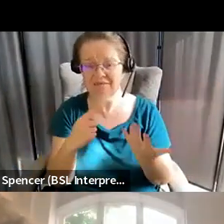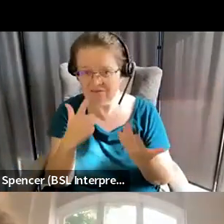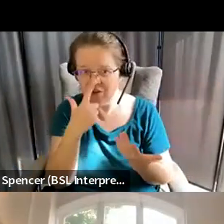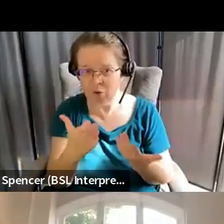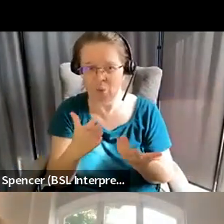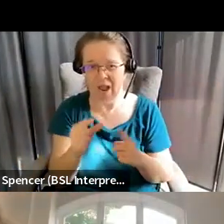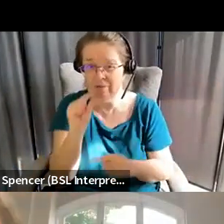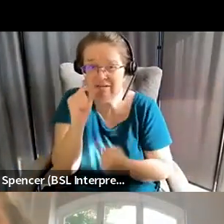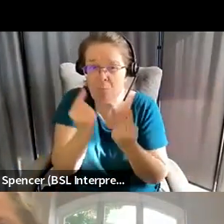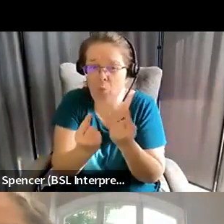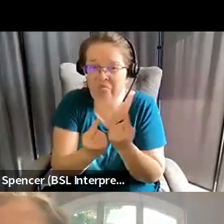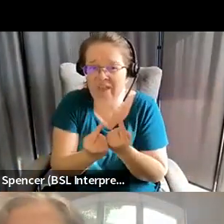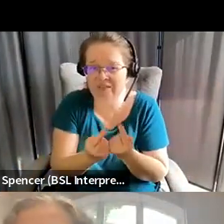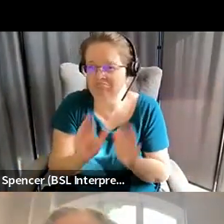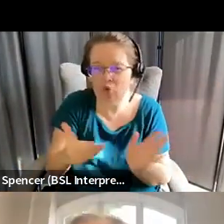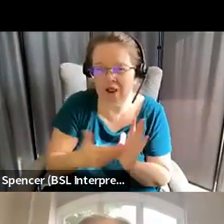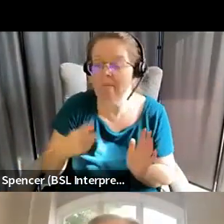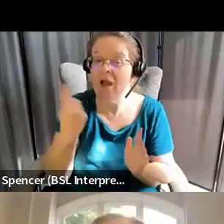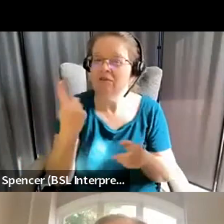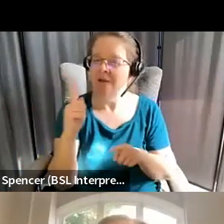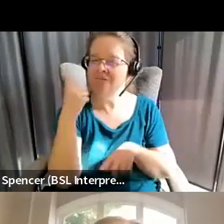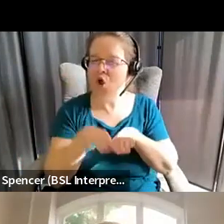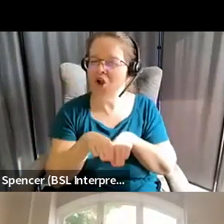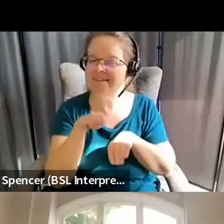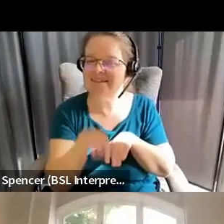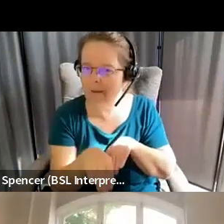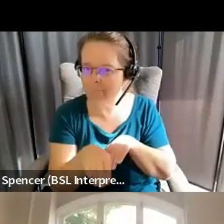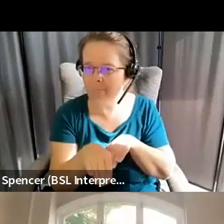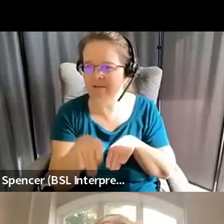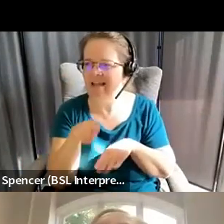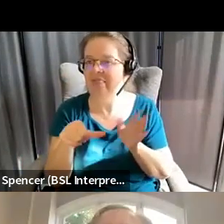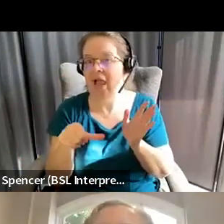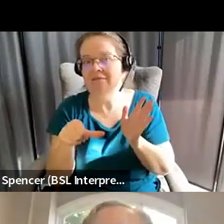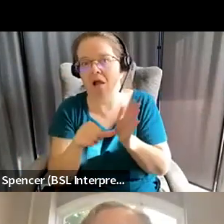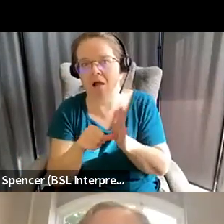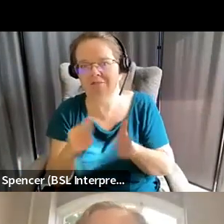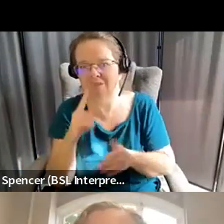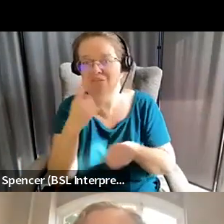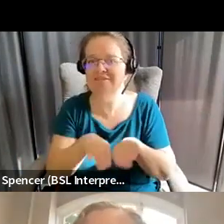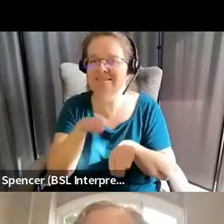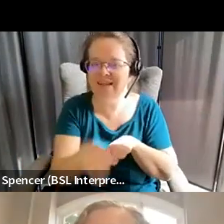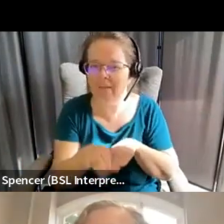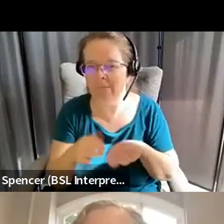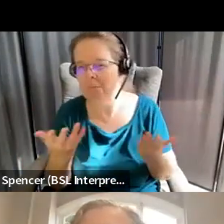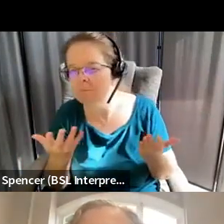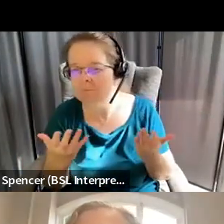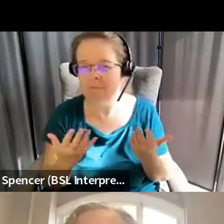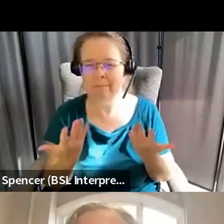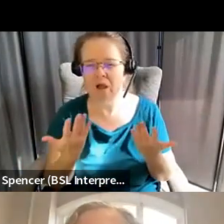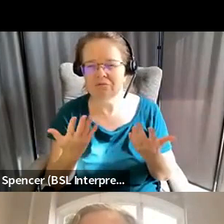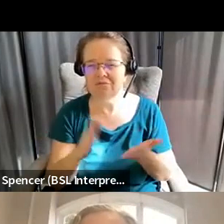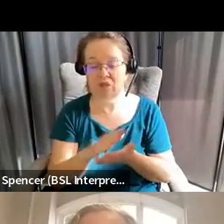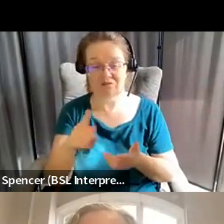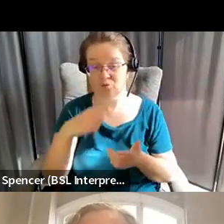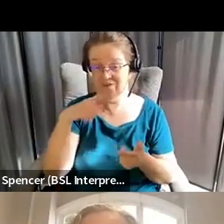that way, that it's like the first step, right? That sometimes, you know, the hardest thing to do is make the first step. So like the things you've just